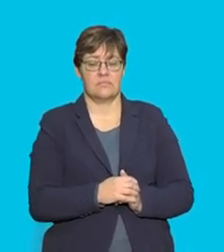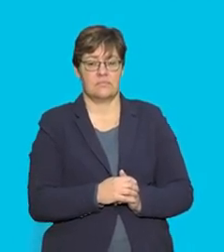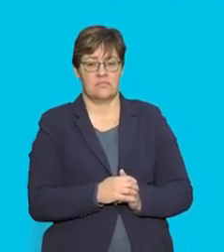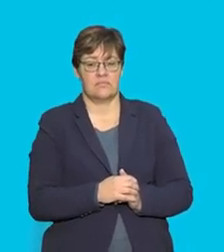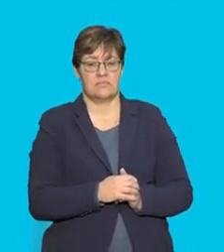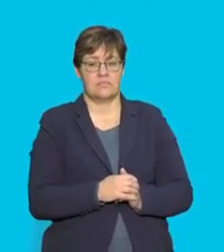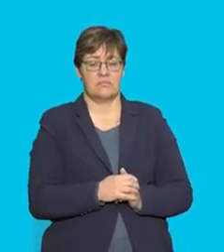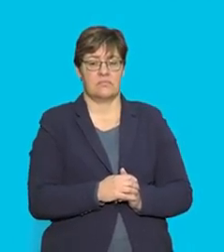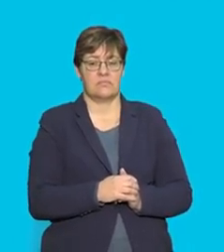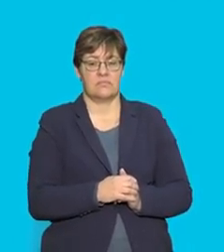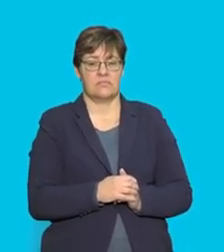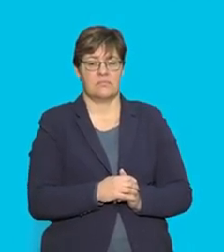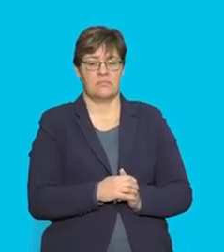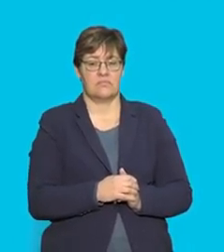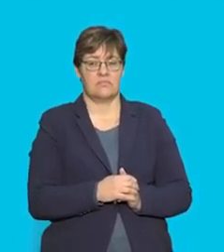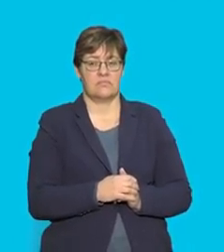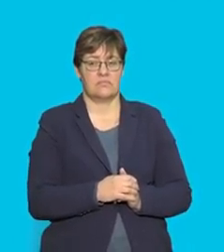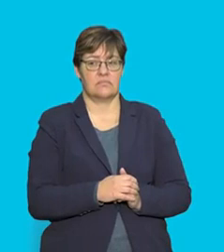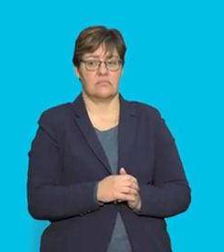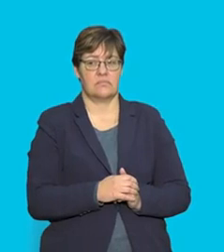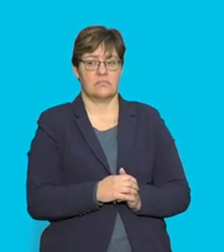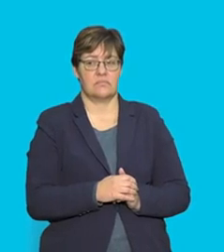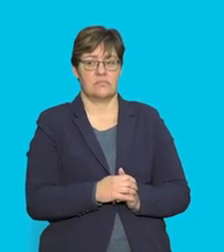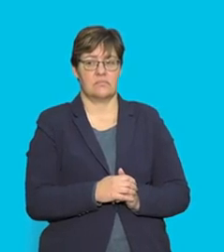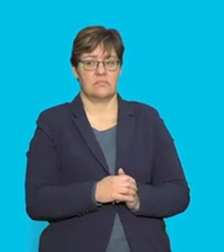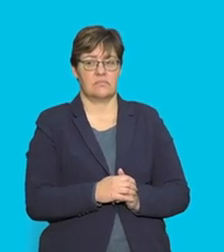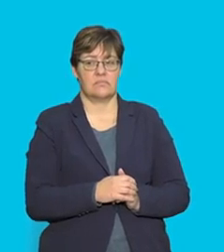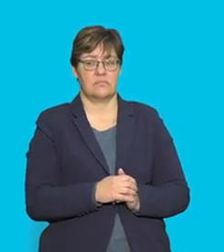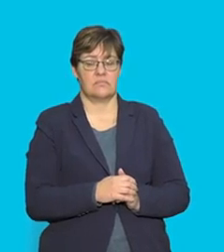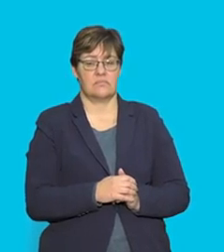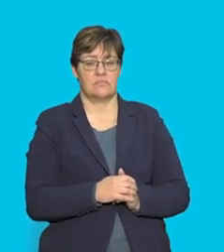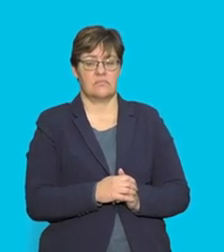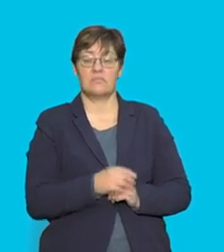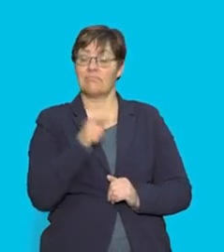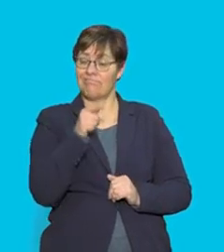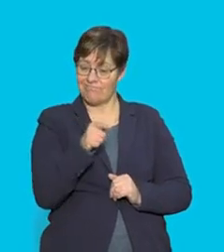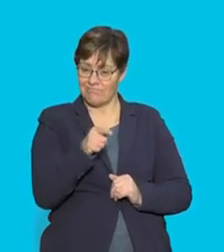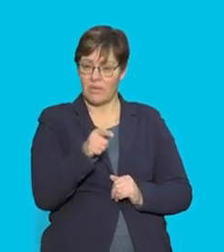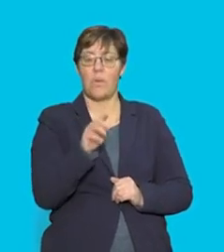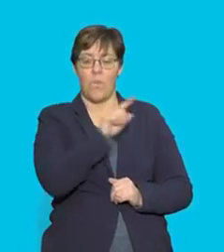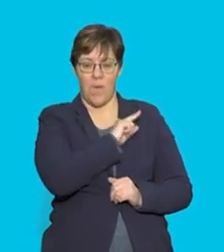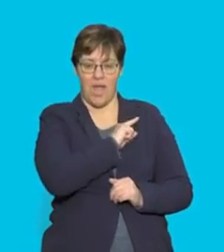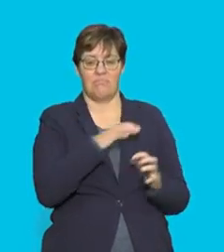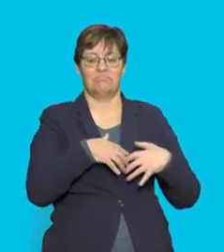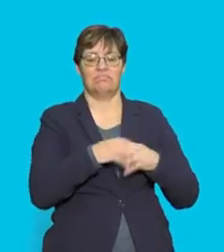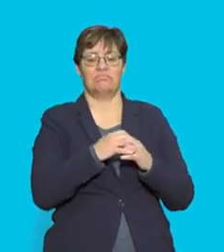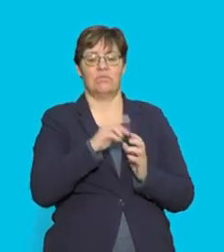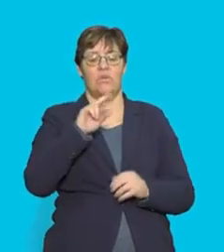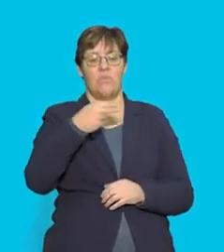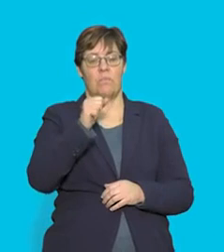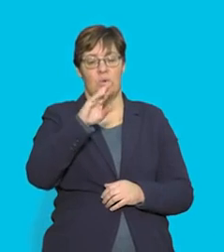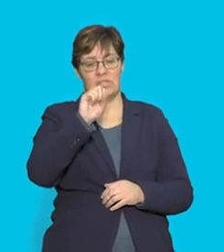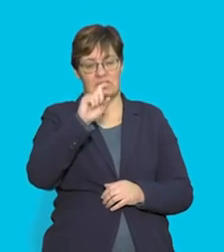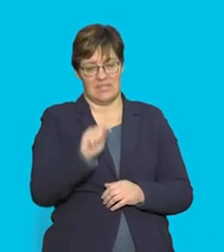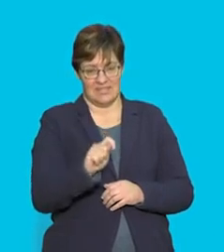bisect at 90. Bisect at 90 degrees. And that's what makes it